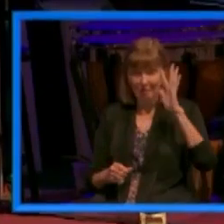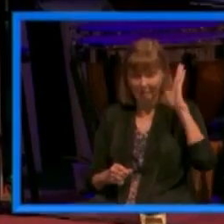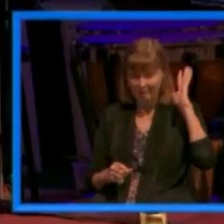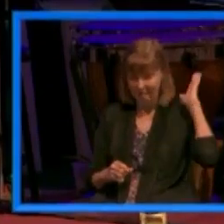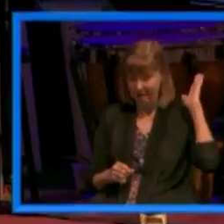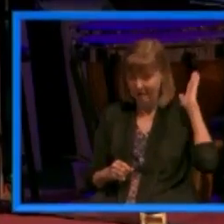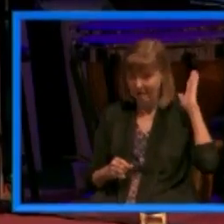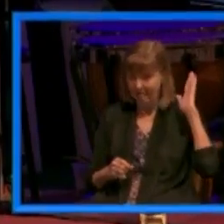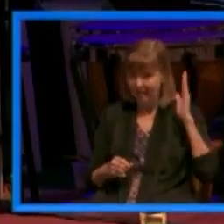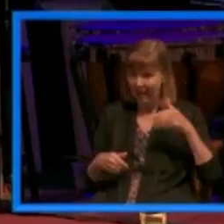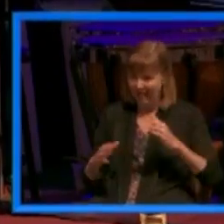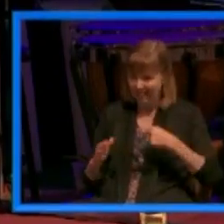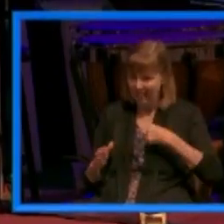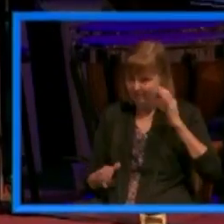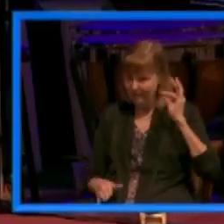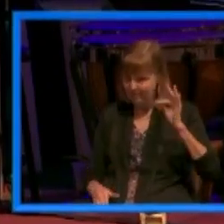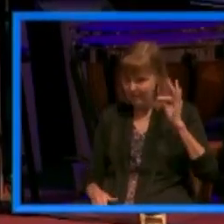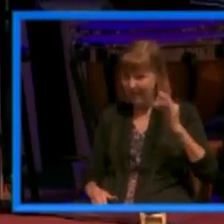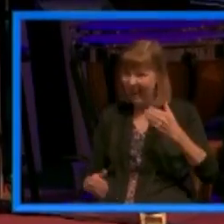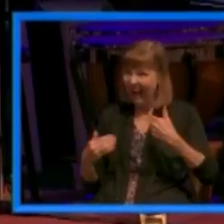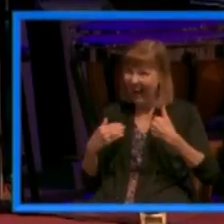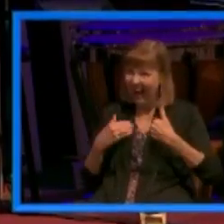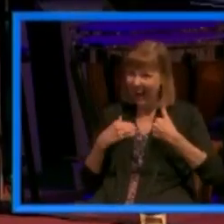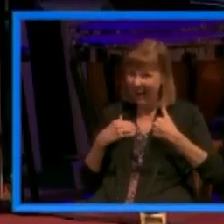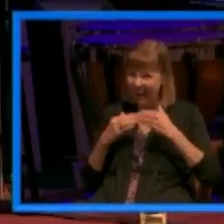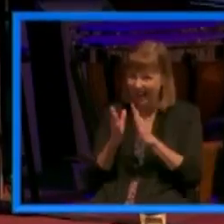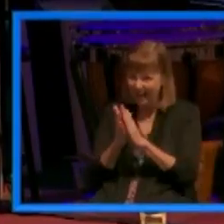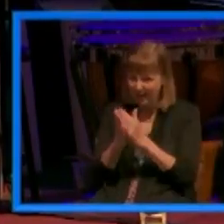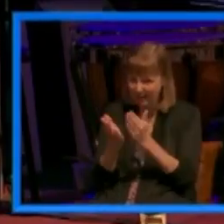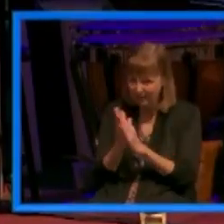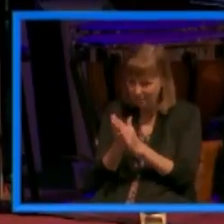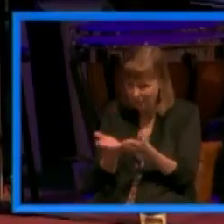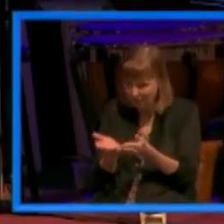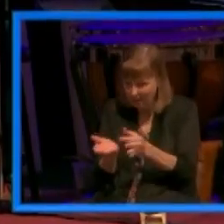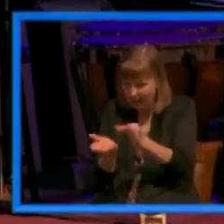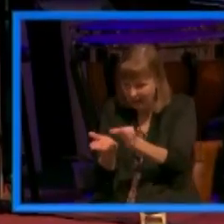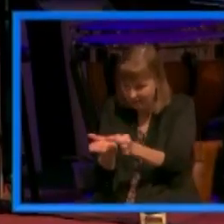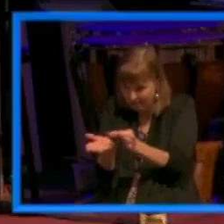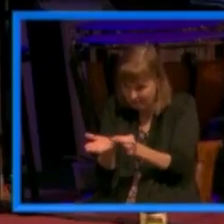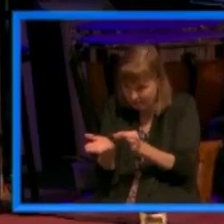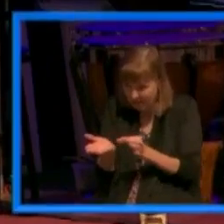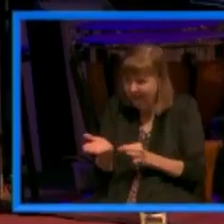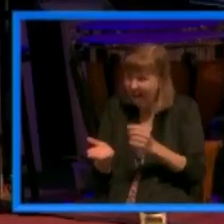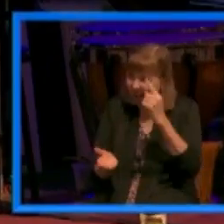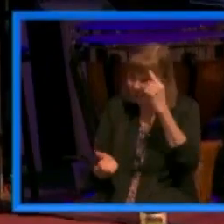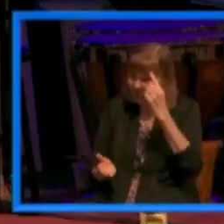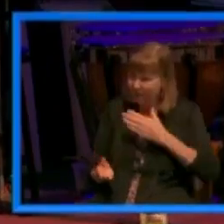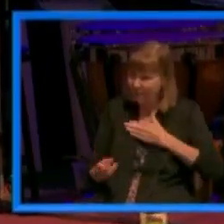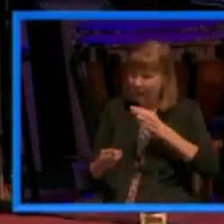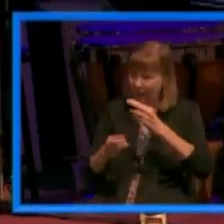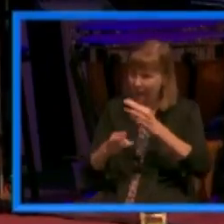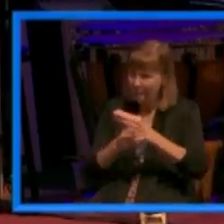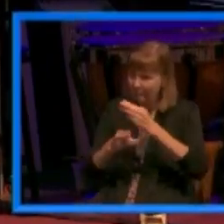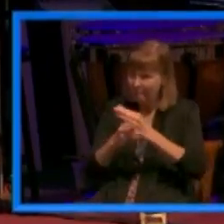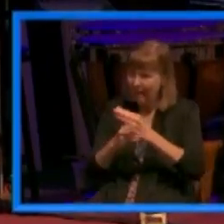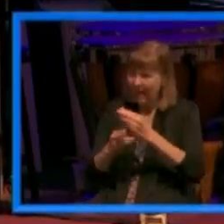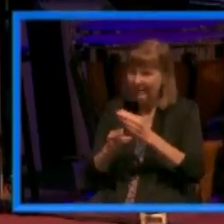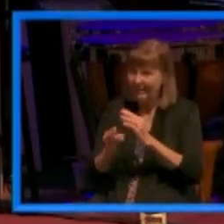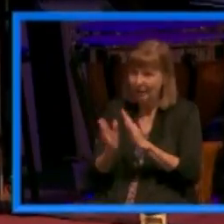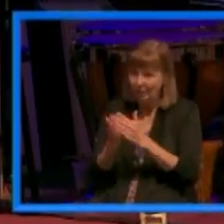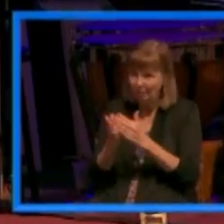I had a spiral notebook. It was one of those big school. In fact, I think it was my math notebook for school. And I flipped to the back because I didn't do much math